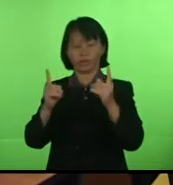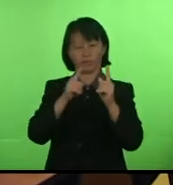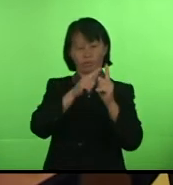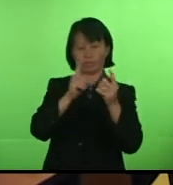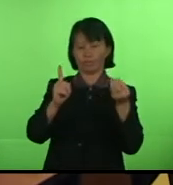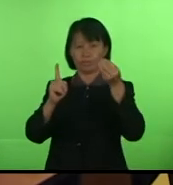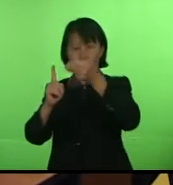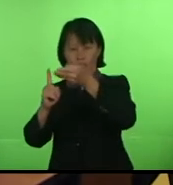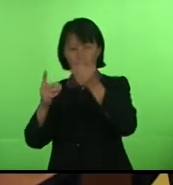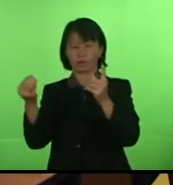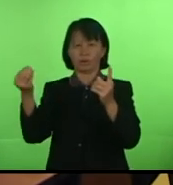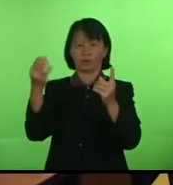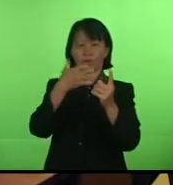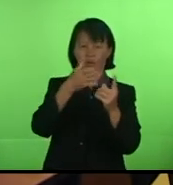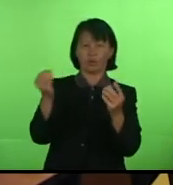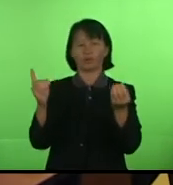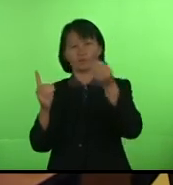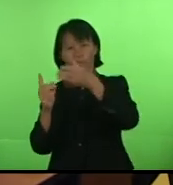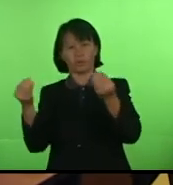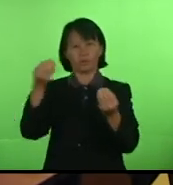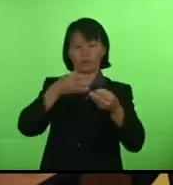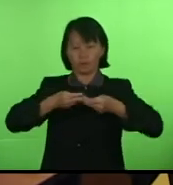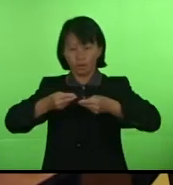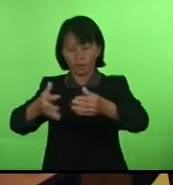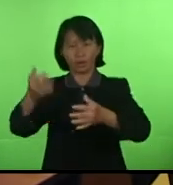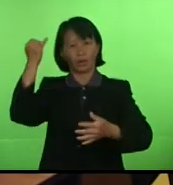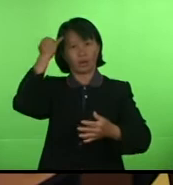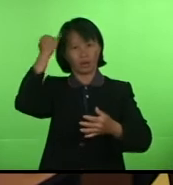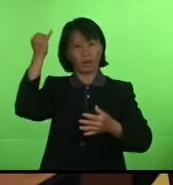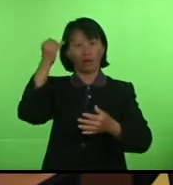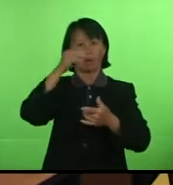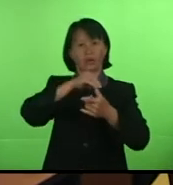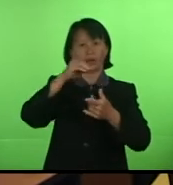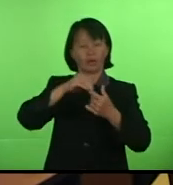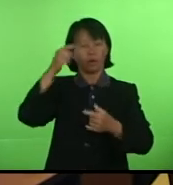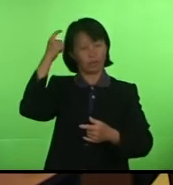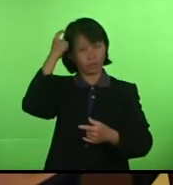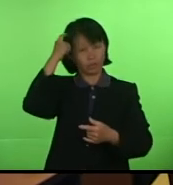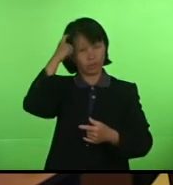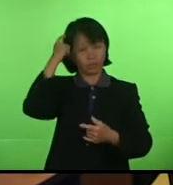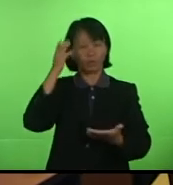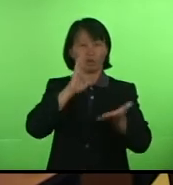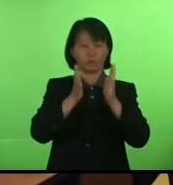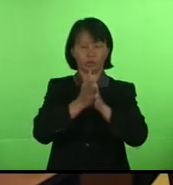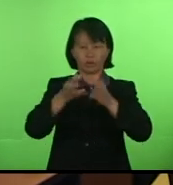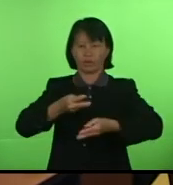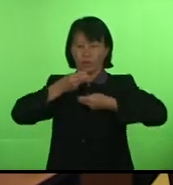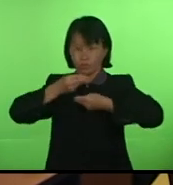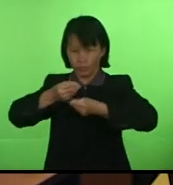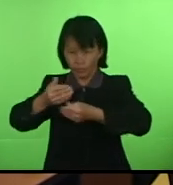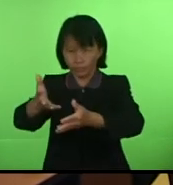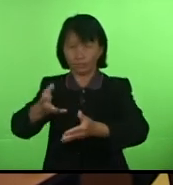and exchanging of information or ideas or thoughts. Okay, so that the message is